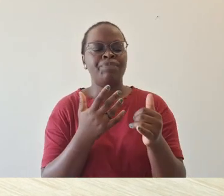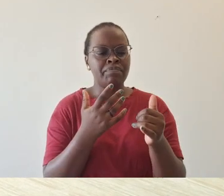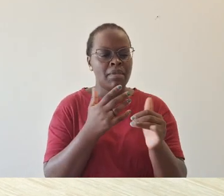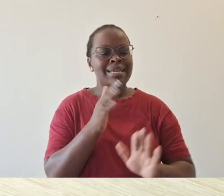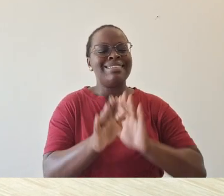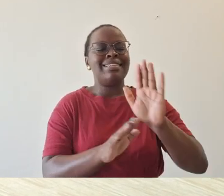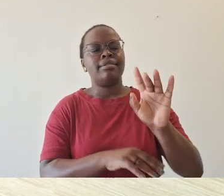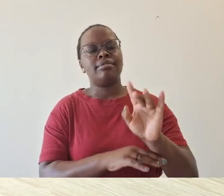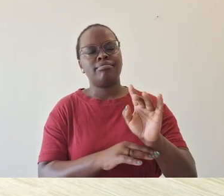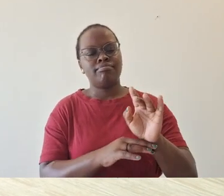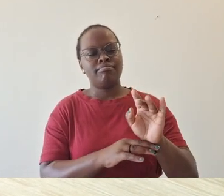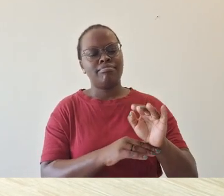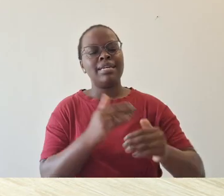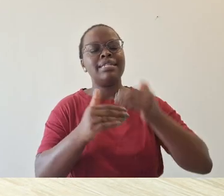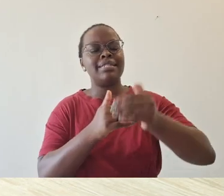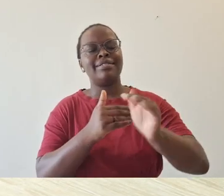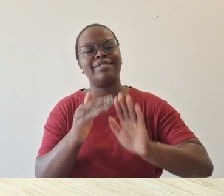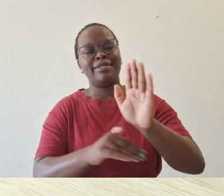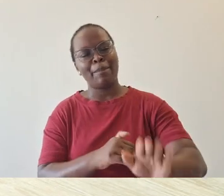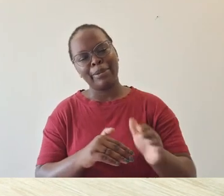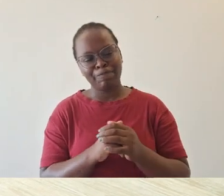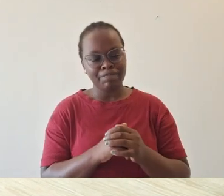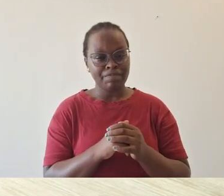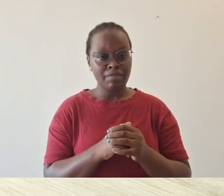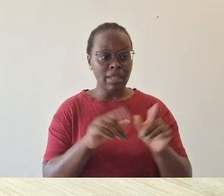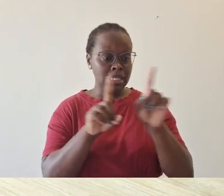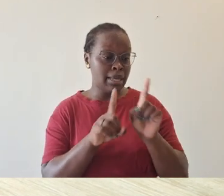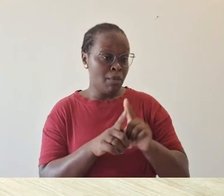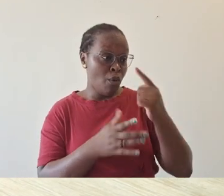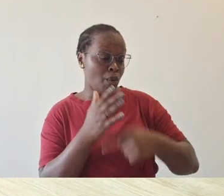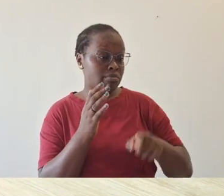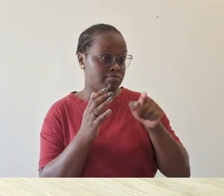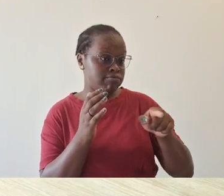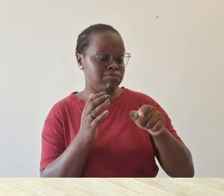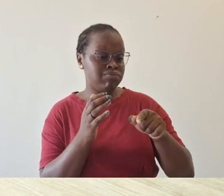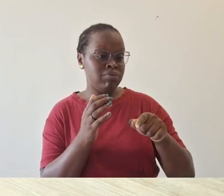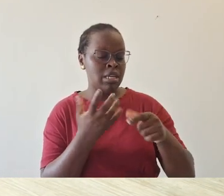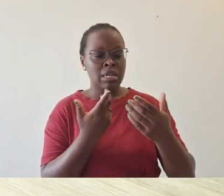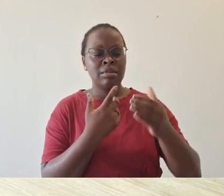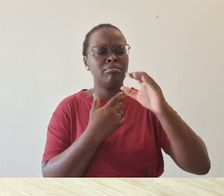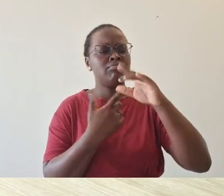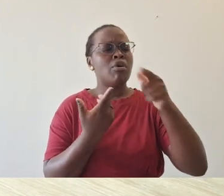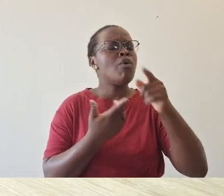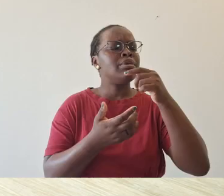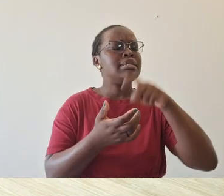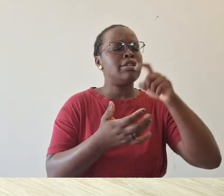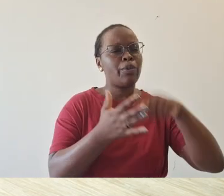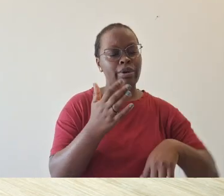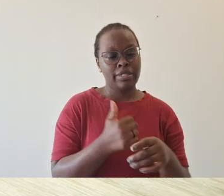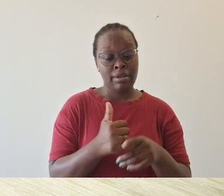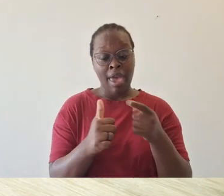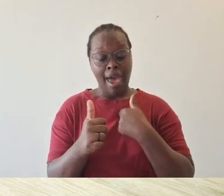needs to balance the contextual realities as well as what the curriculum demands, but also the